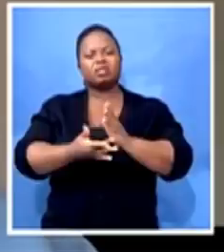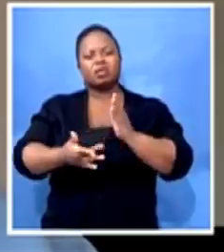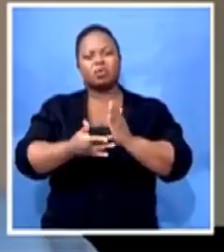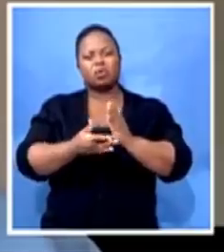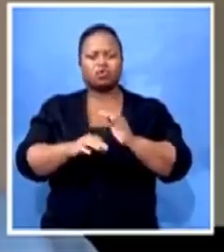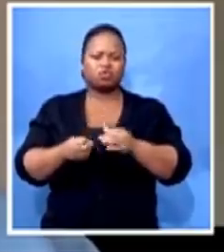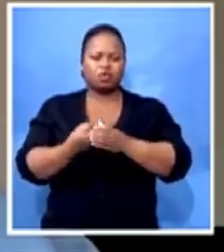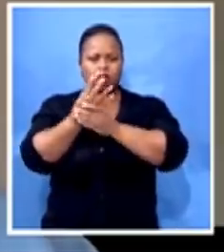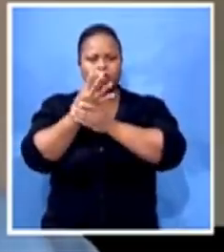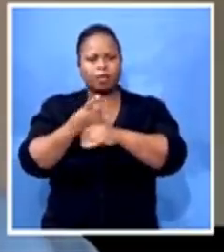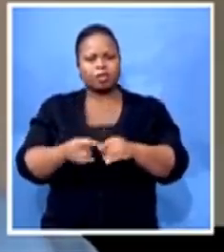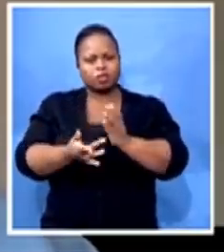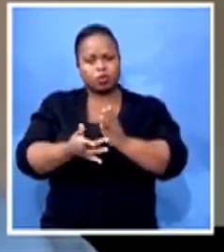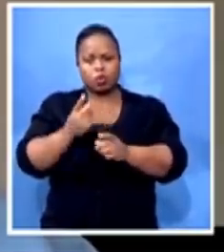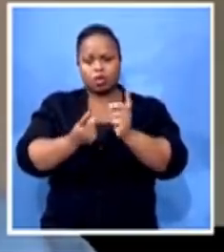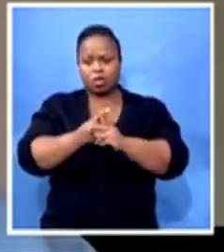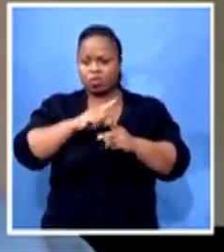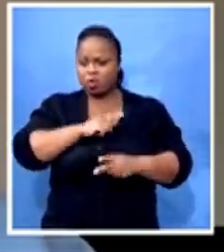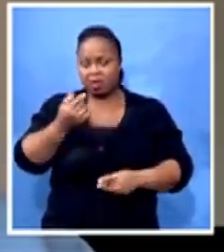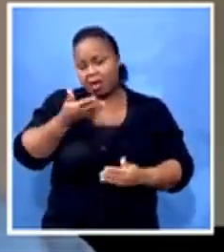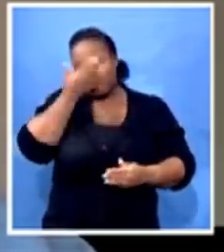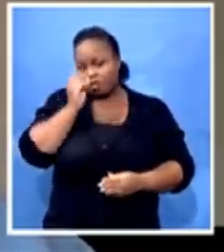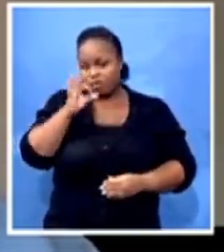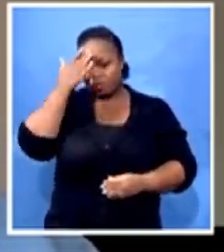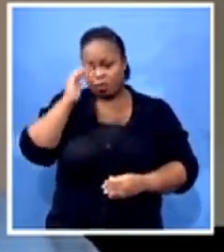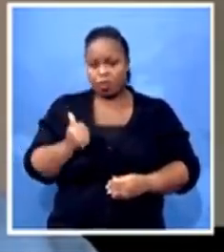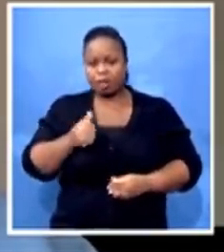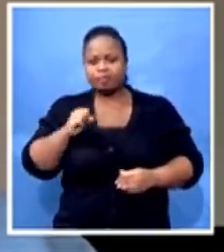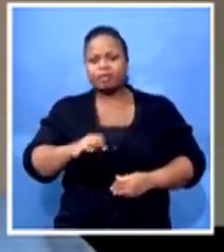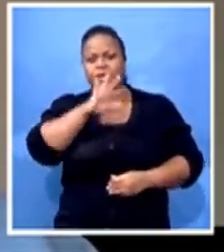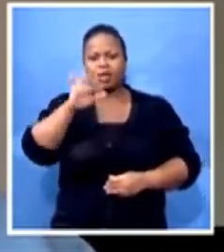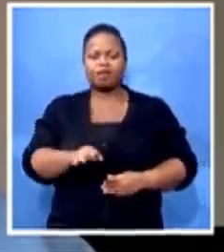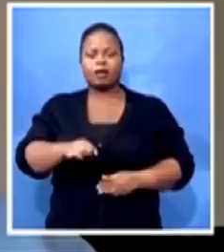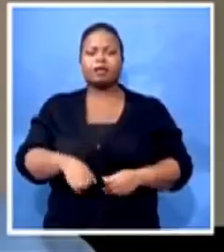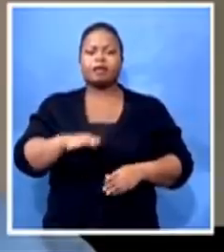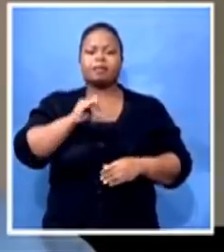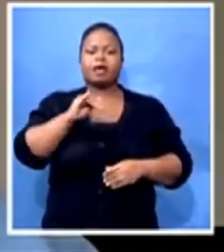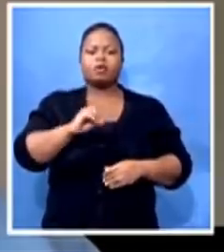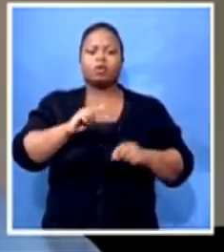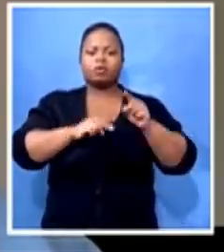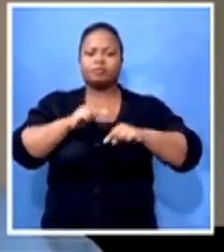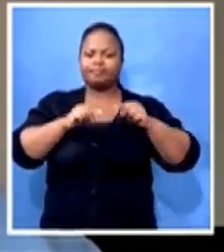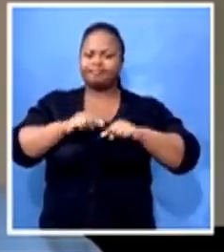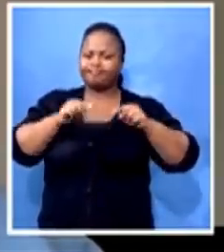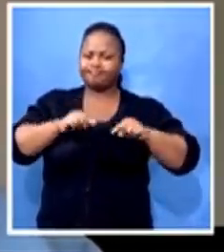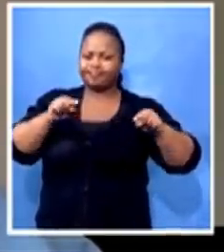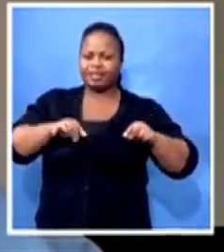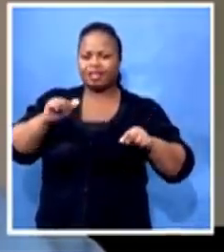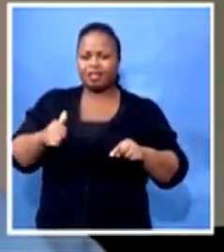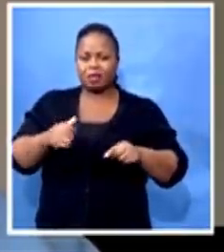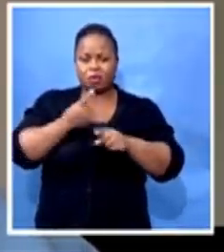Africa has more biodiversity in terms of plant than a significant part of Europe. But